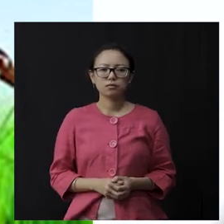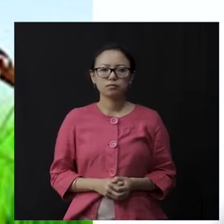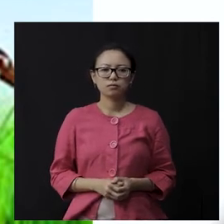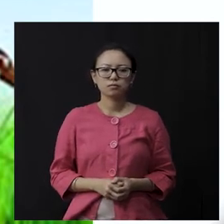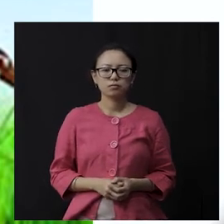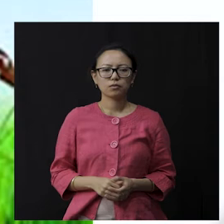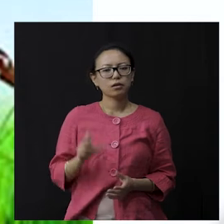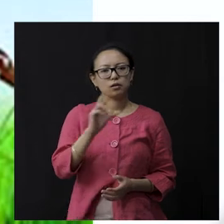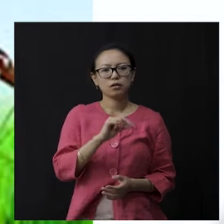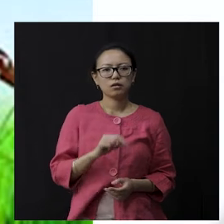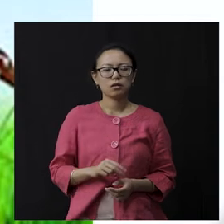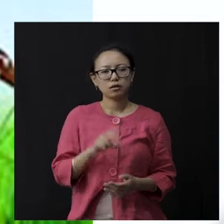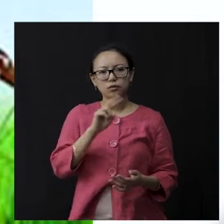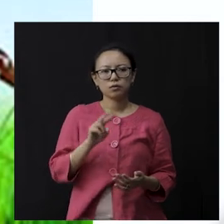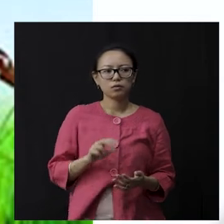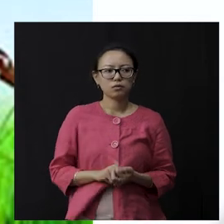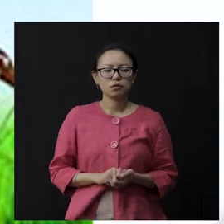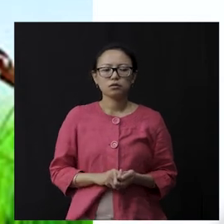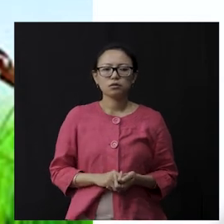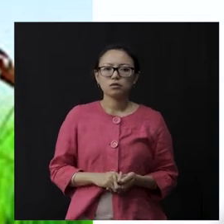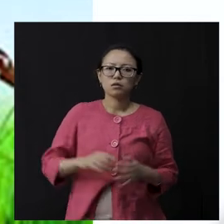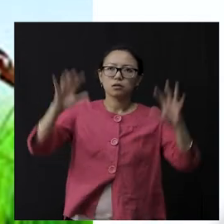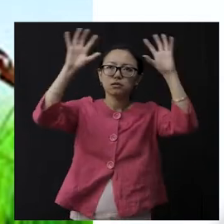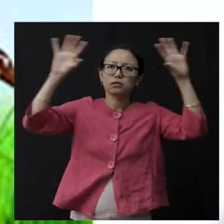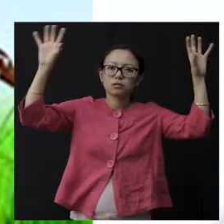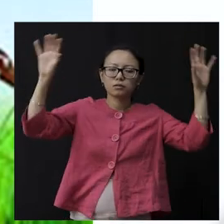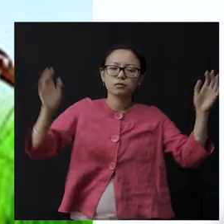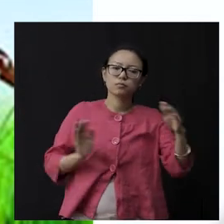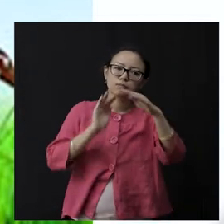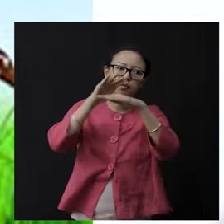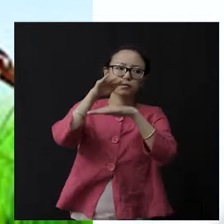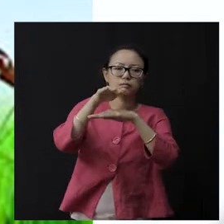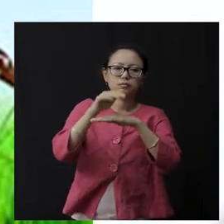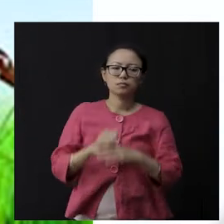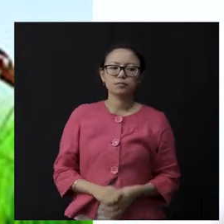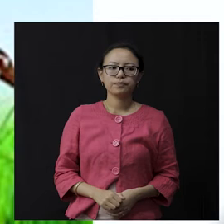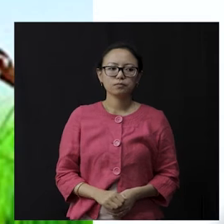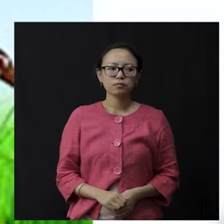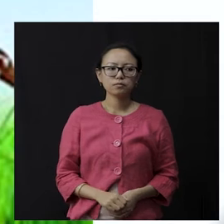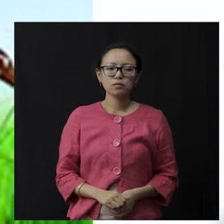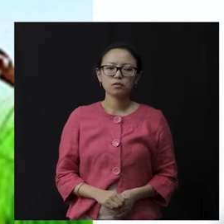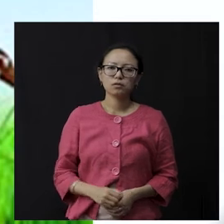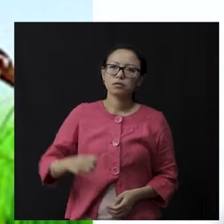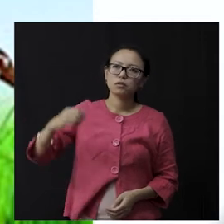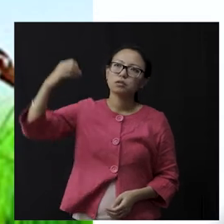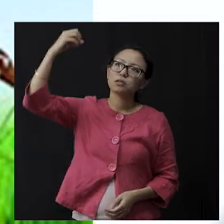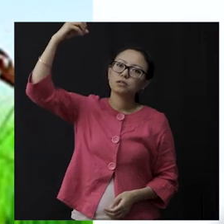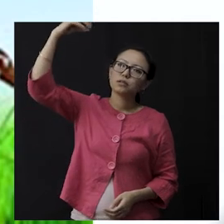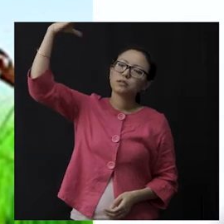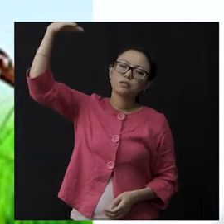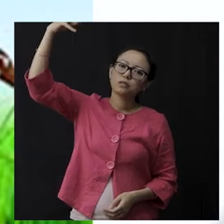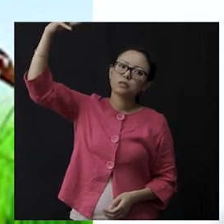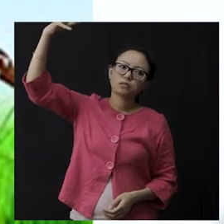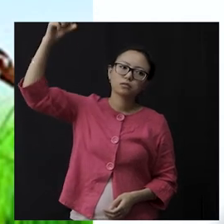out the lines. The sky is above us. The sun shines